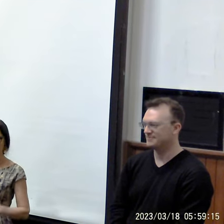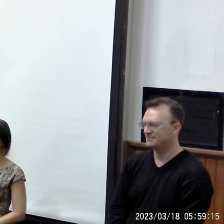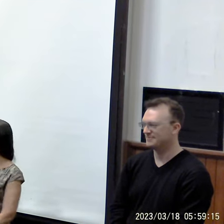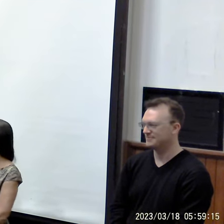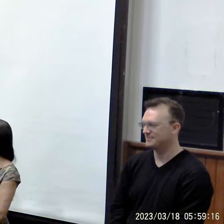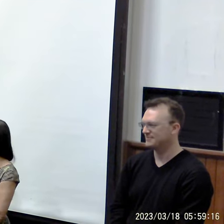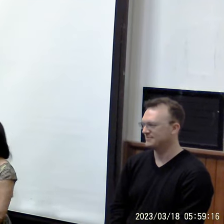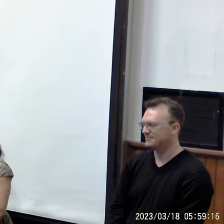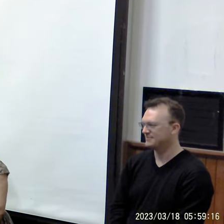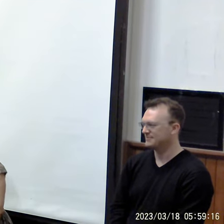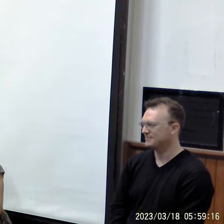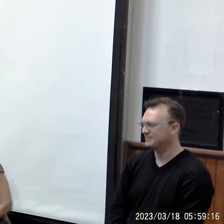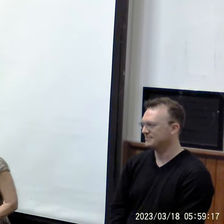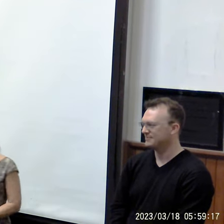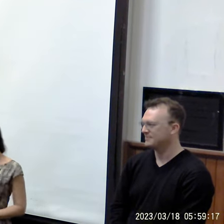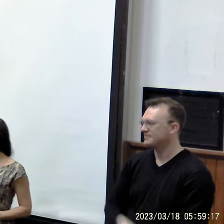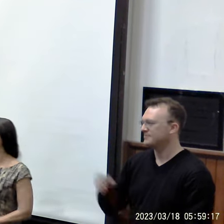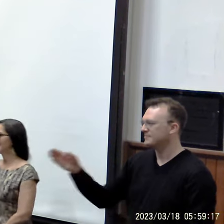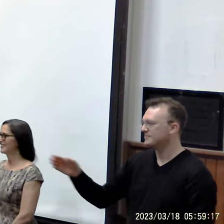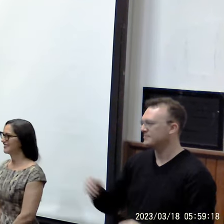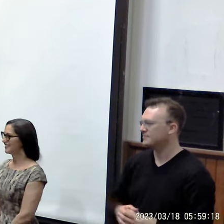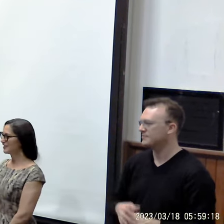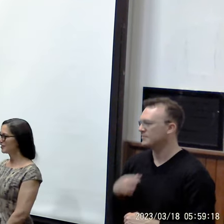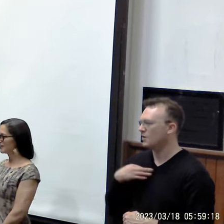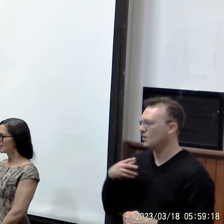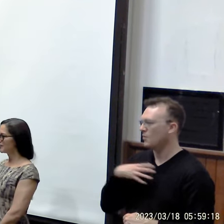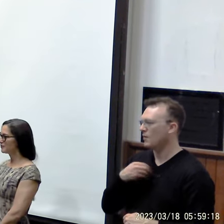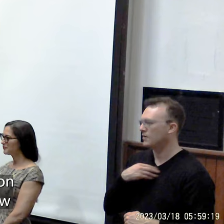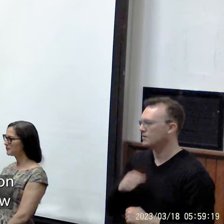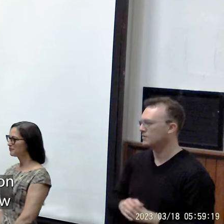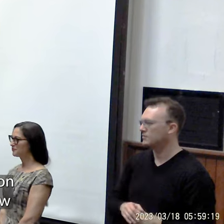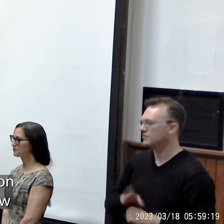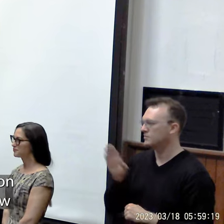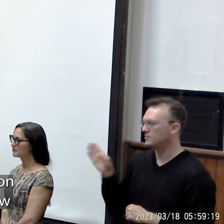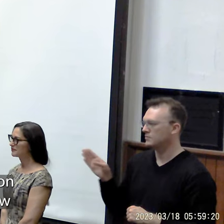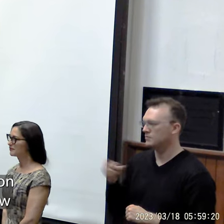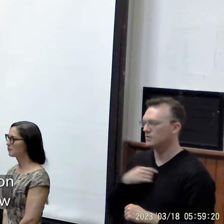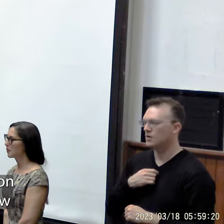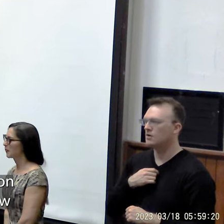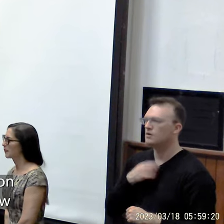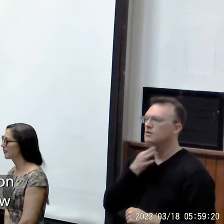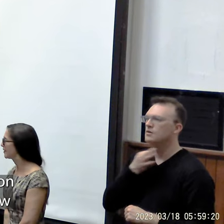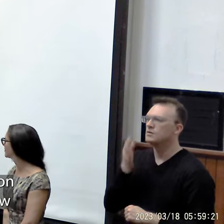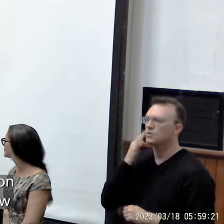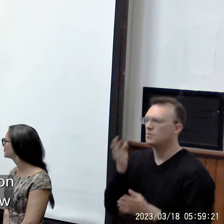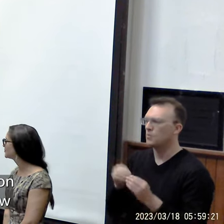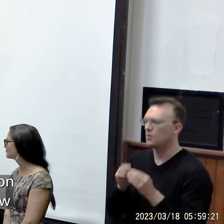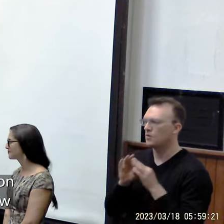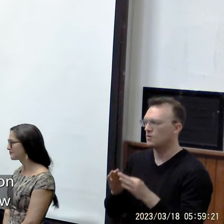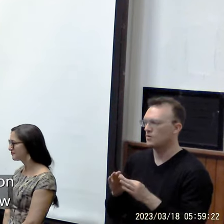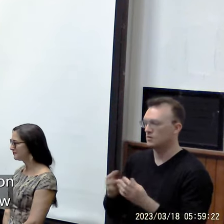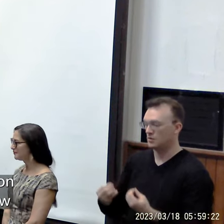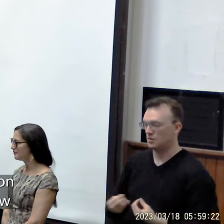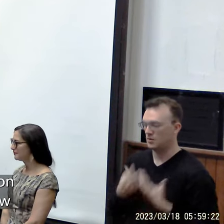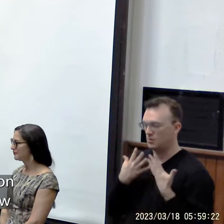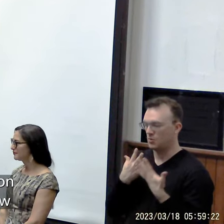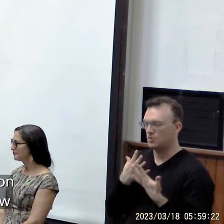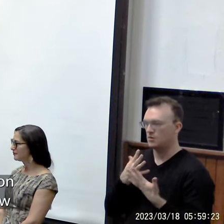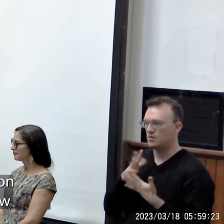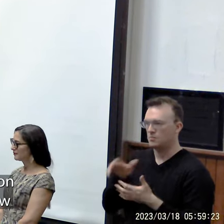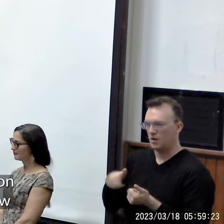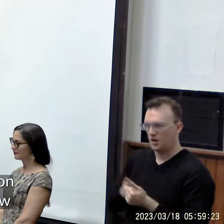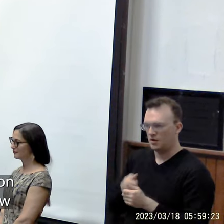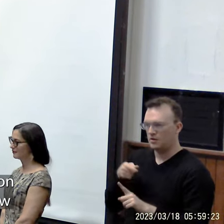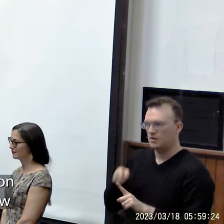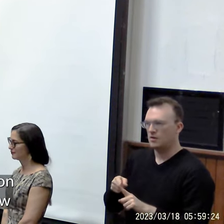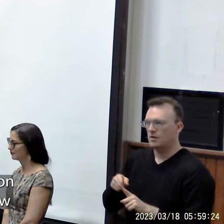Here's a question. Yes. This question is for John. I'm curious what the inspiration was